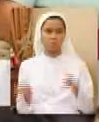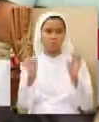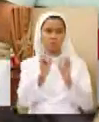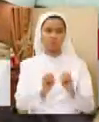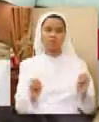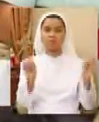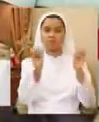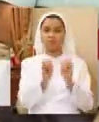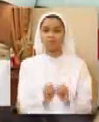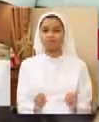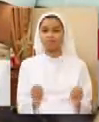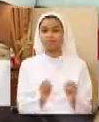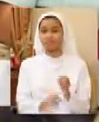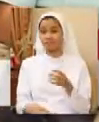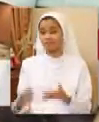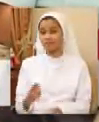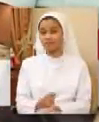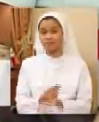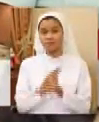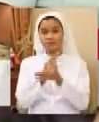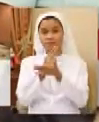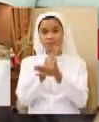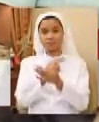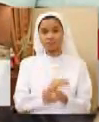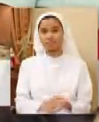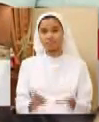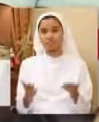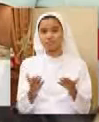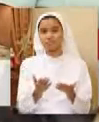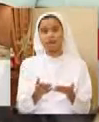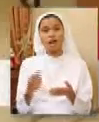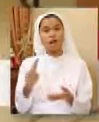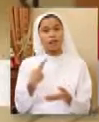bank na natin. Ang government para tumutulong sa atin.